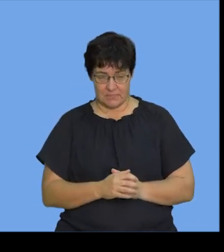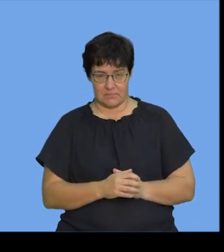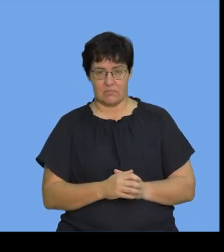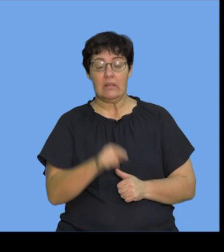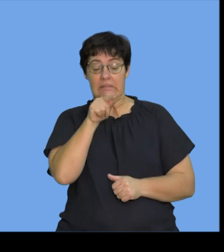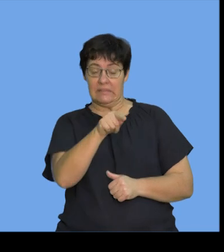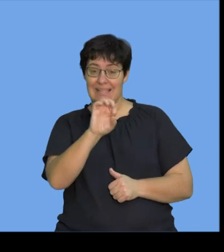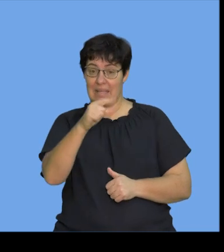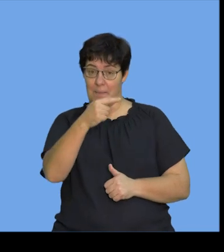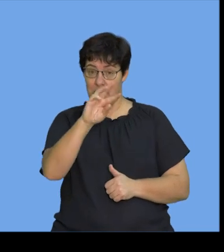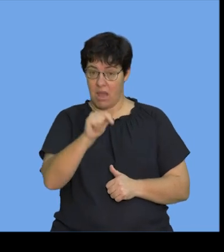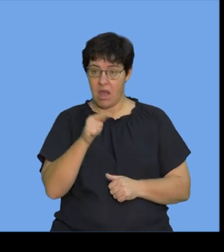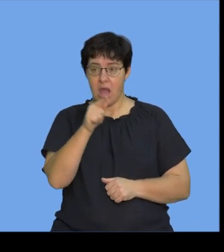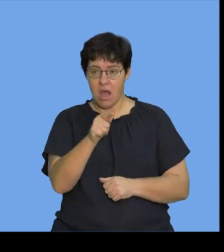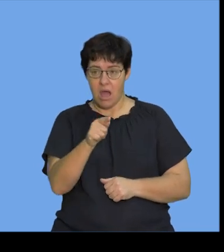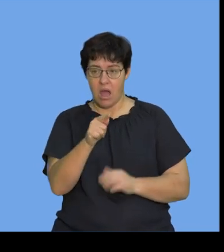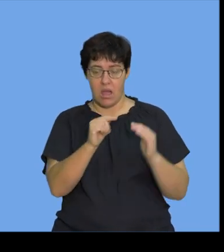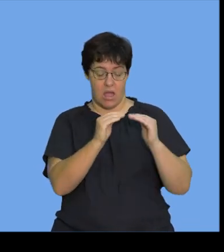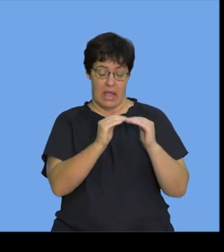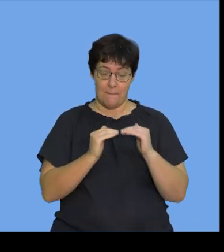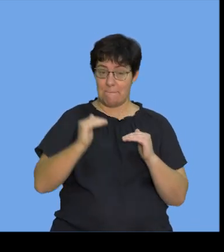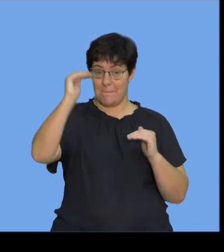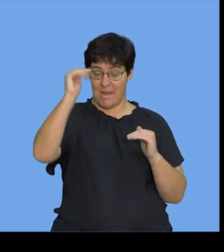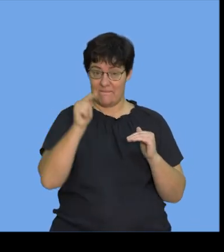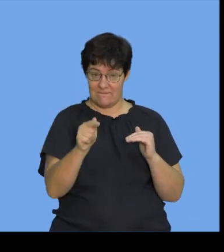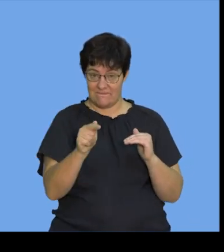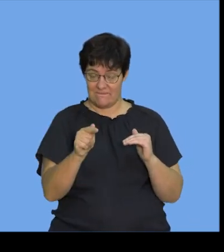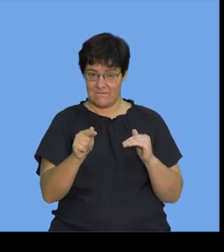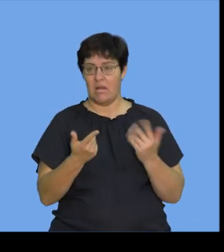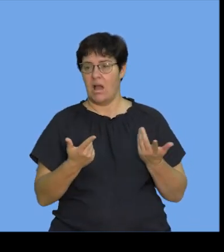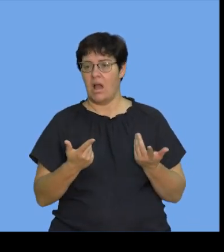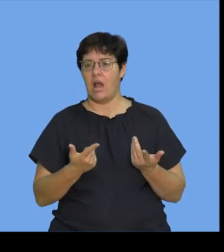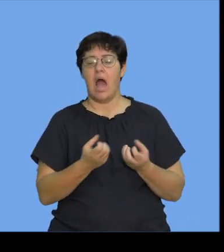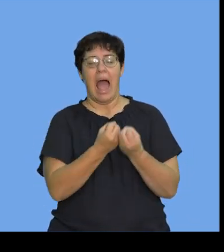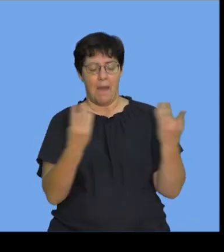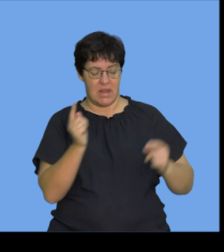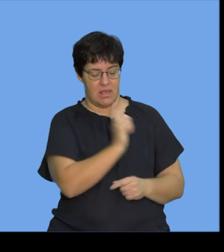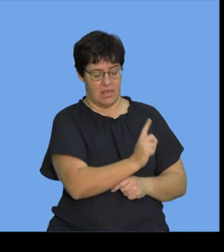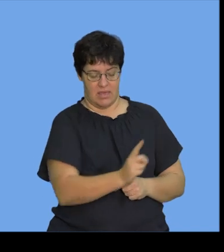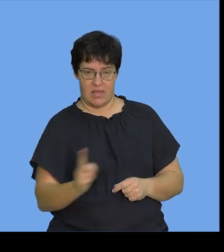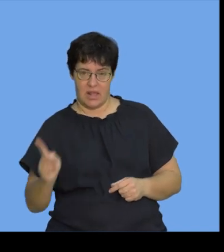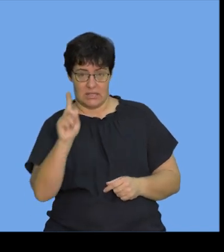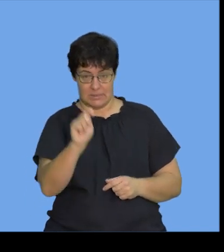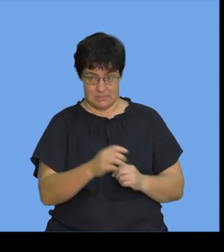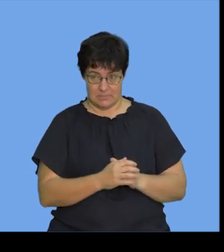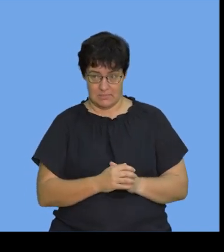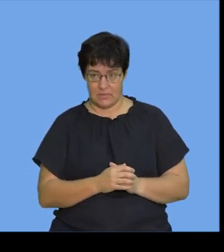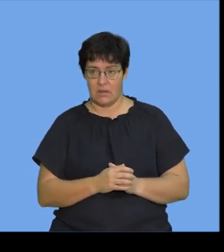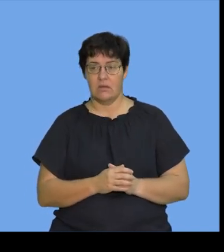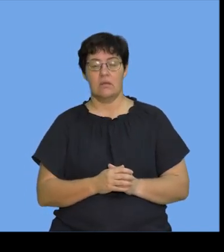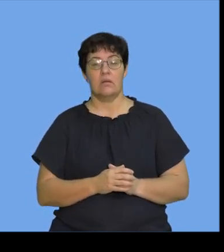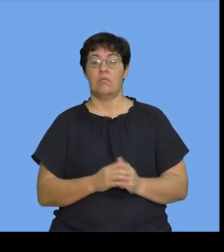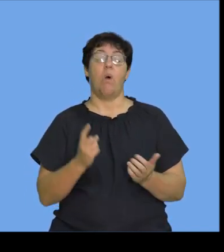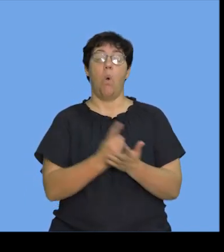sigma notation, the top part normally is the number of terms, but I want you to then not always take it